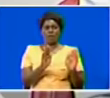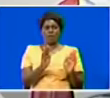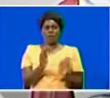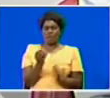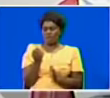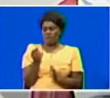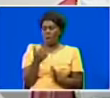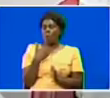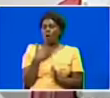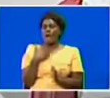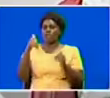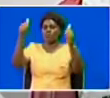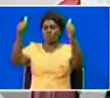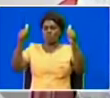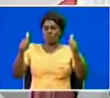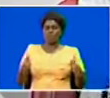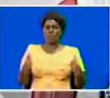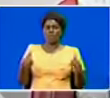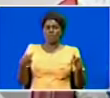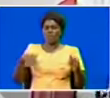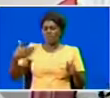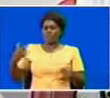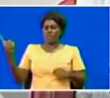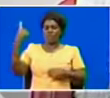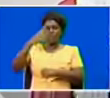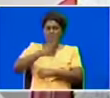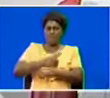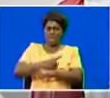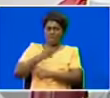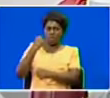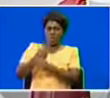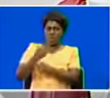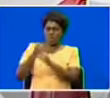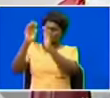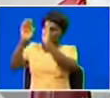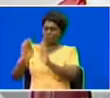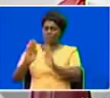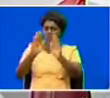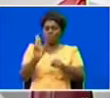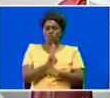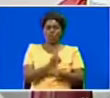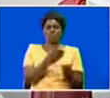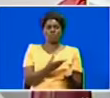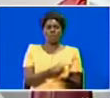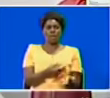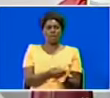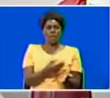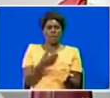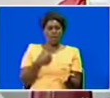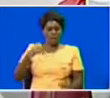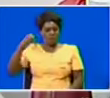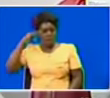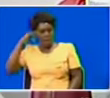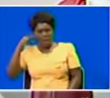billboards. I need to have polling agents. Every day, every working moment when you go to campaign, you spend money. You have airtime, you have